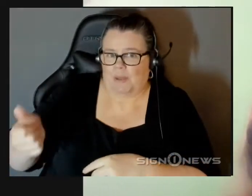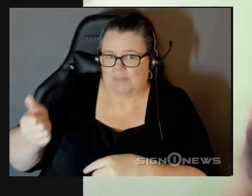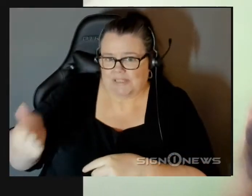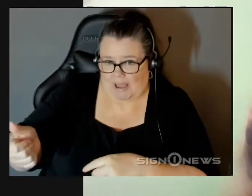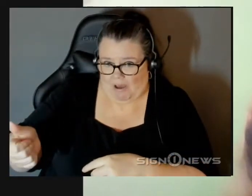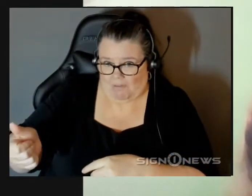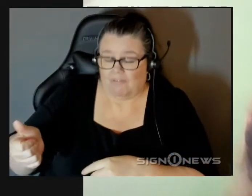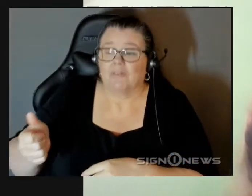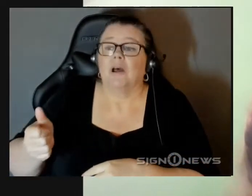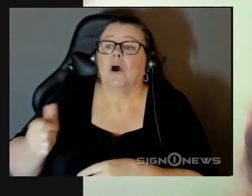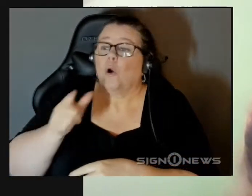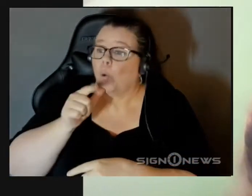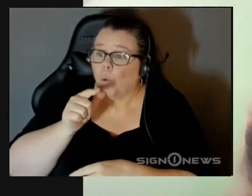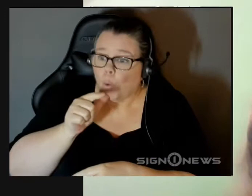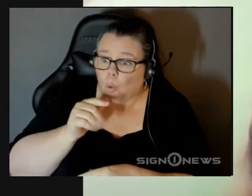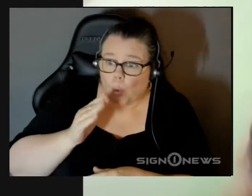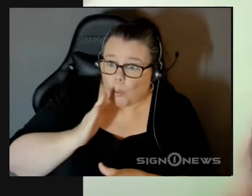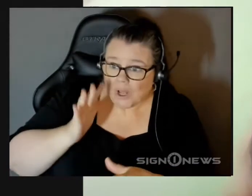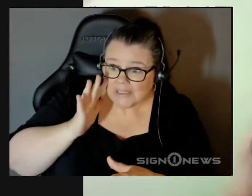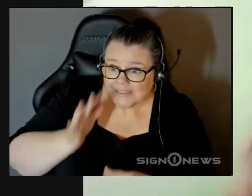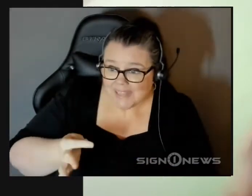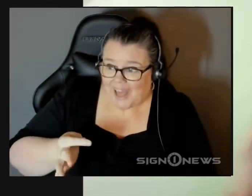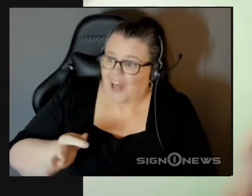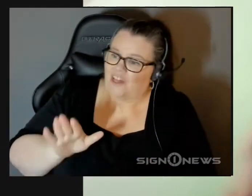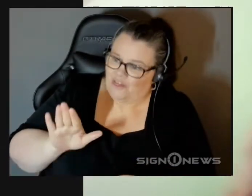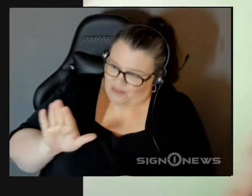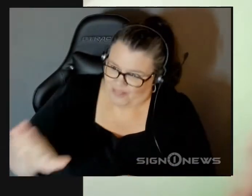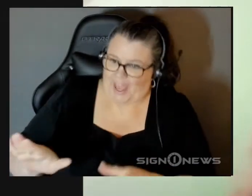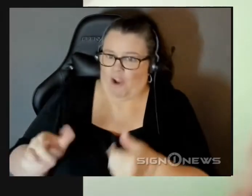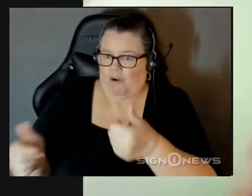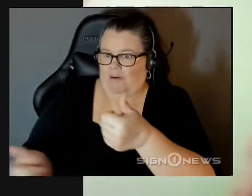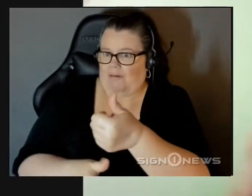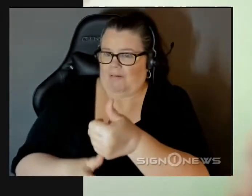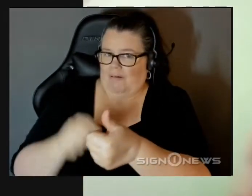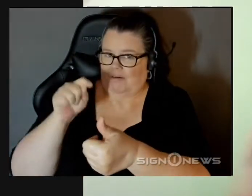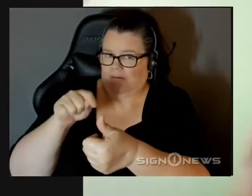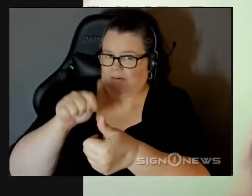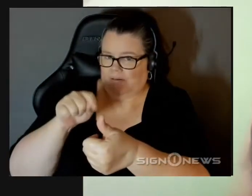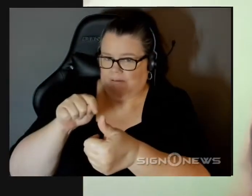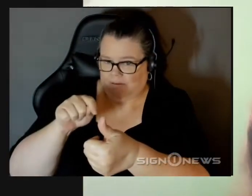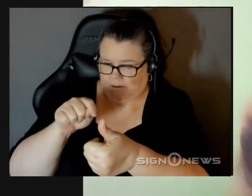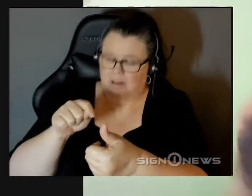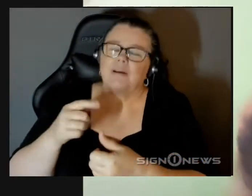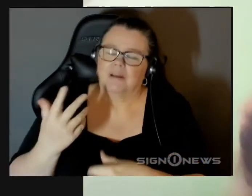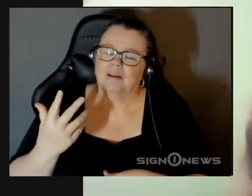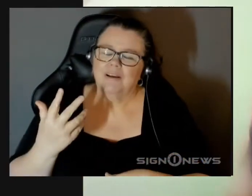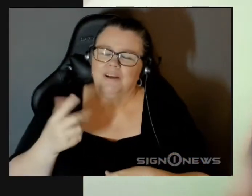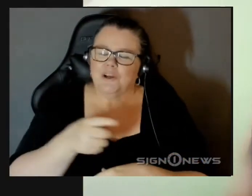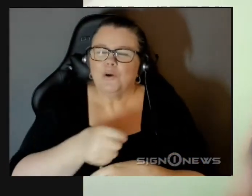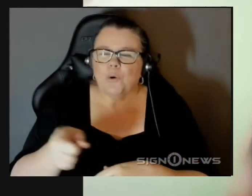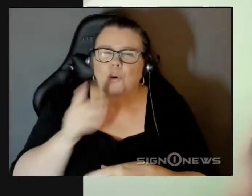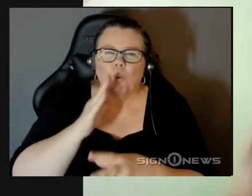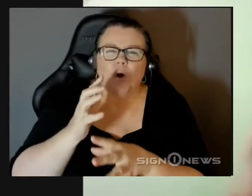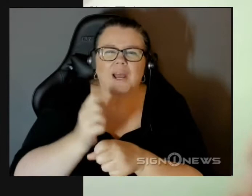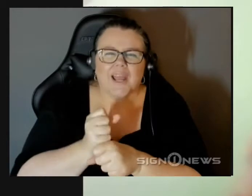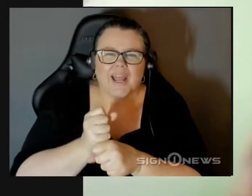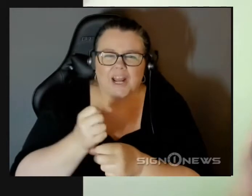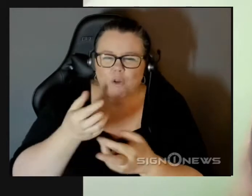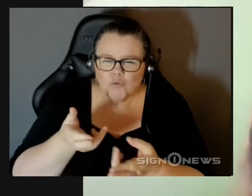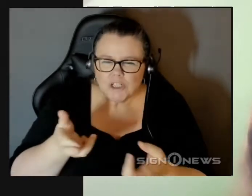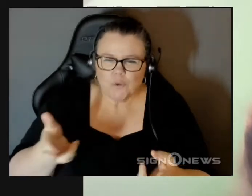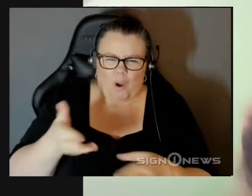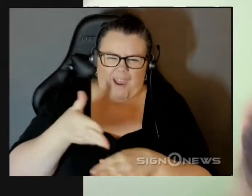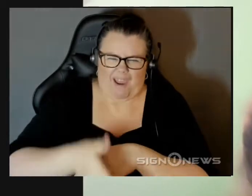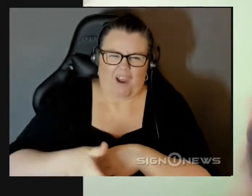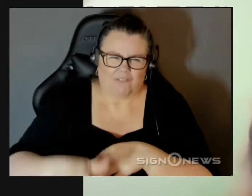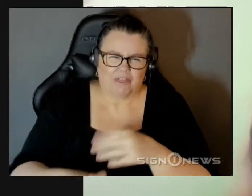person. And with your resources you're going to get after the webinar, you'll get some definitions. But right now, when we